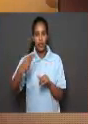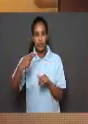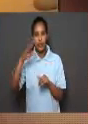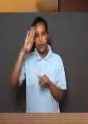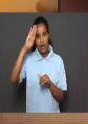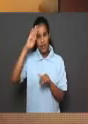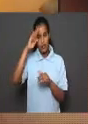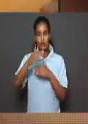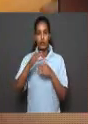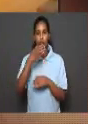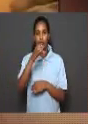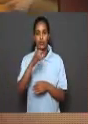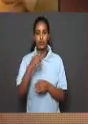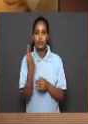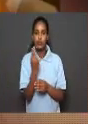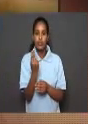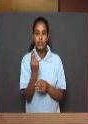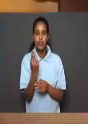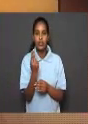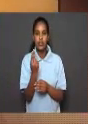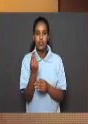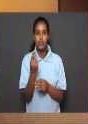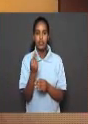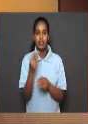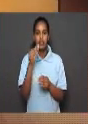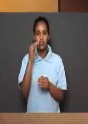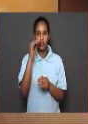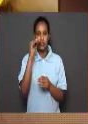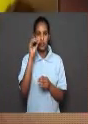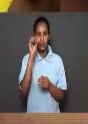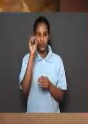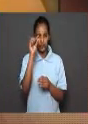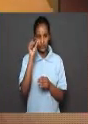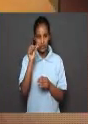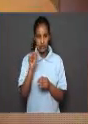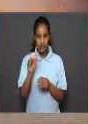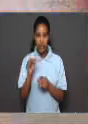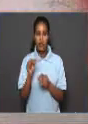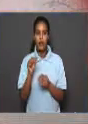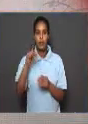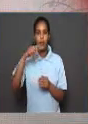buffered solution using a digital pH meter.